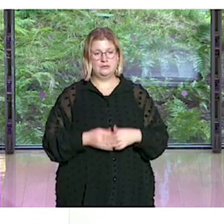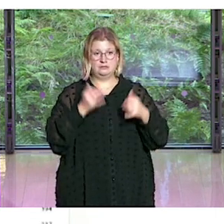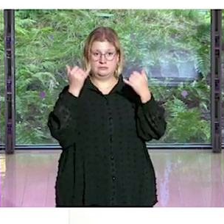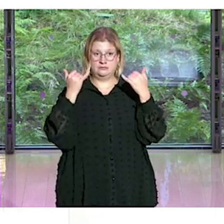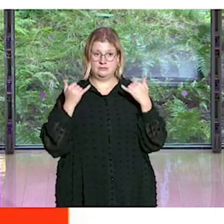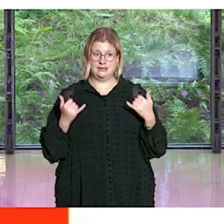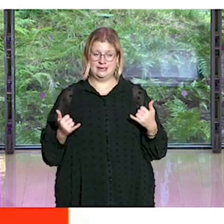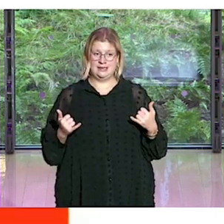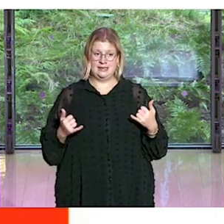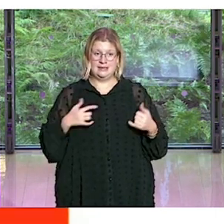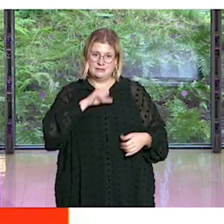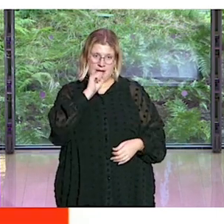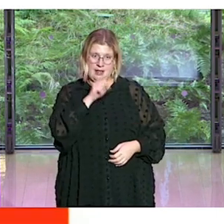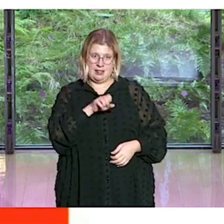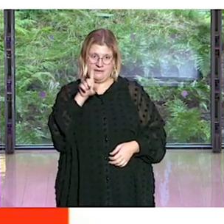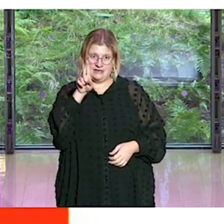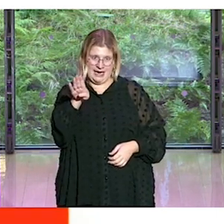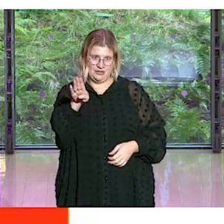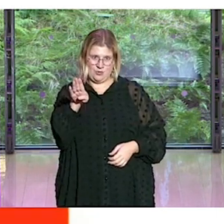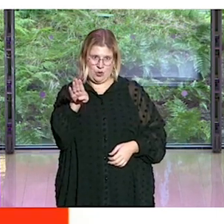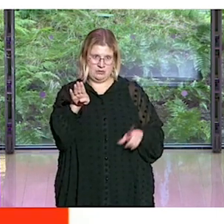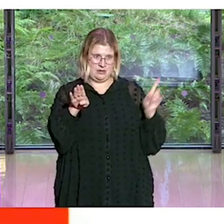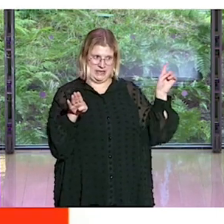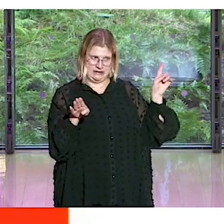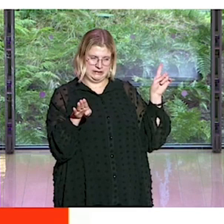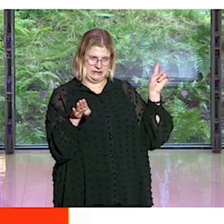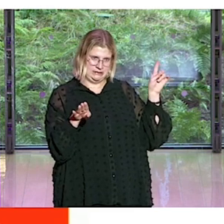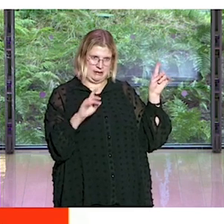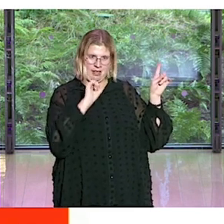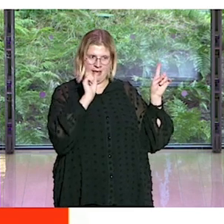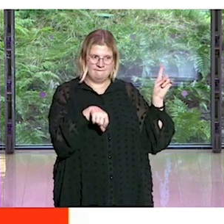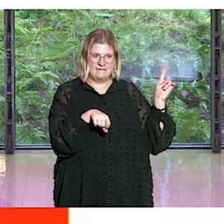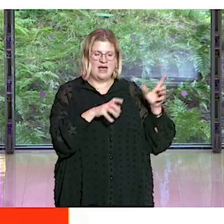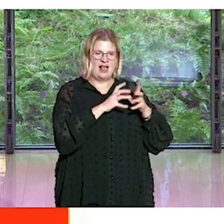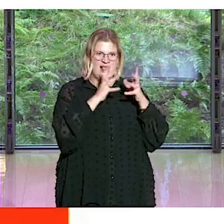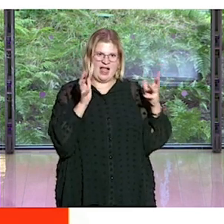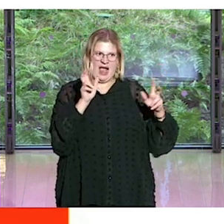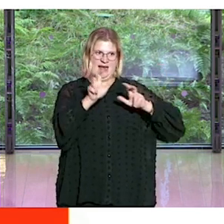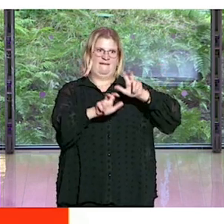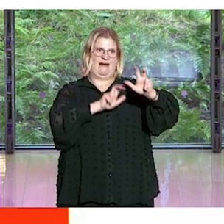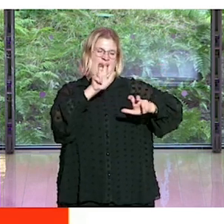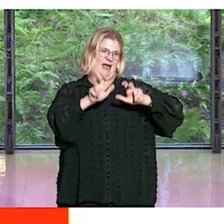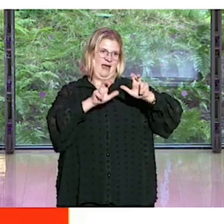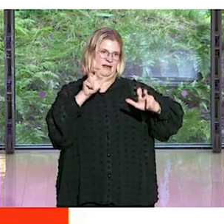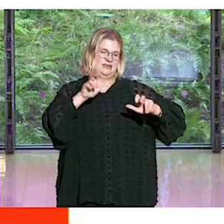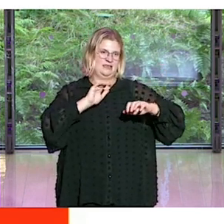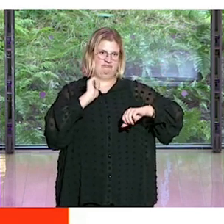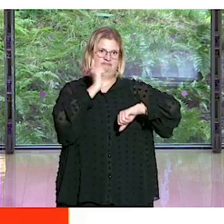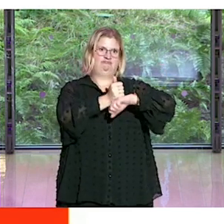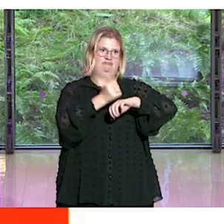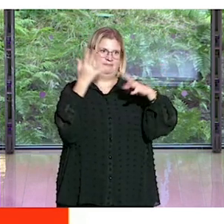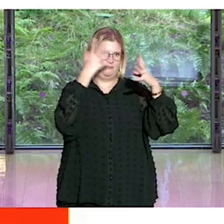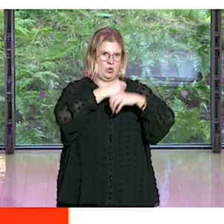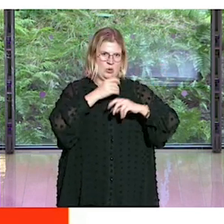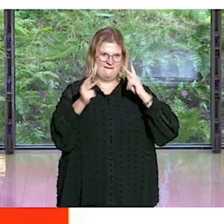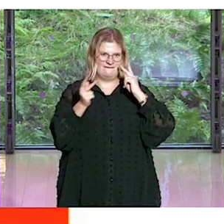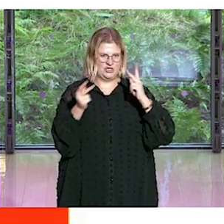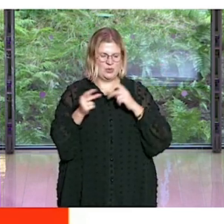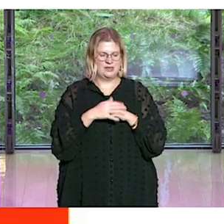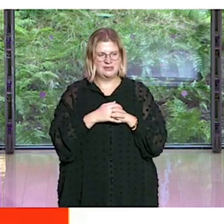Now, I love a dashboard. I love these dashboards. We put a lot into making beautiful